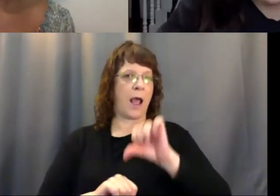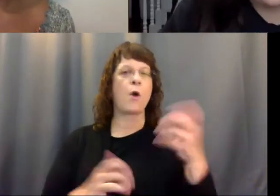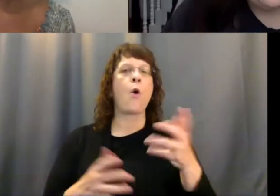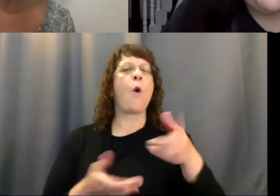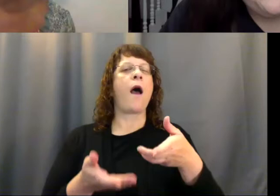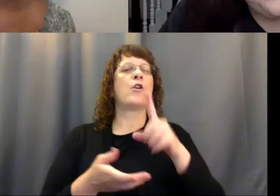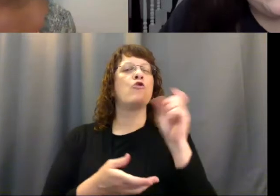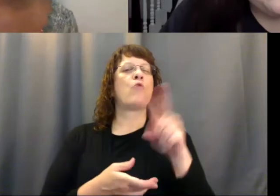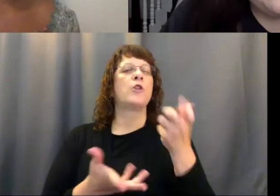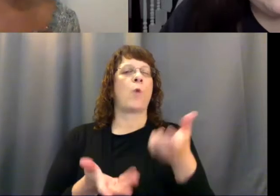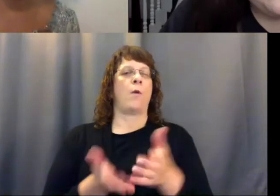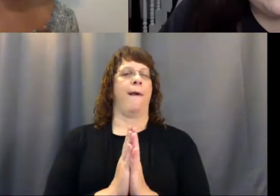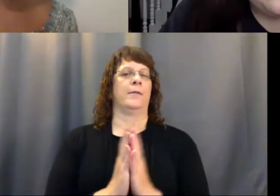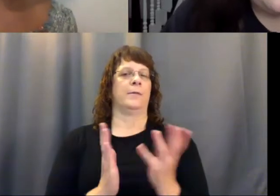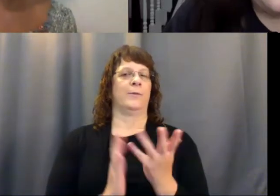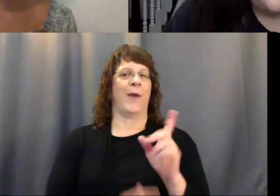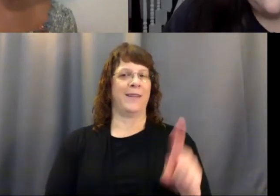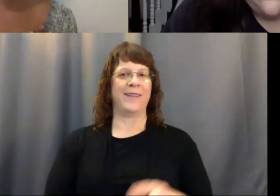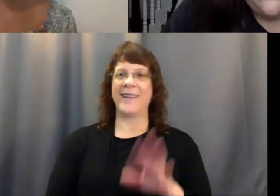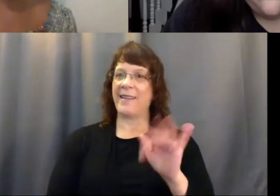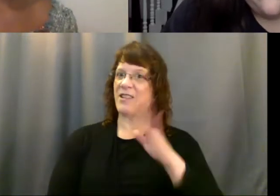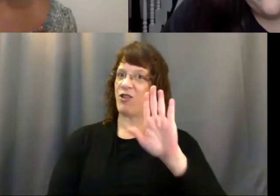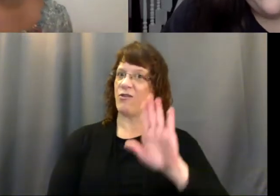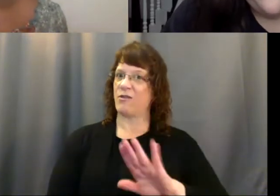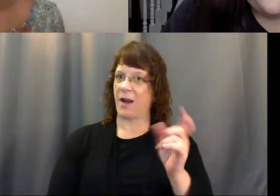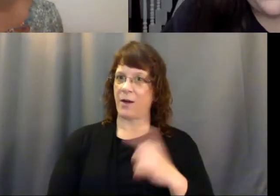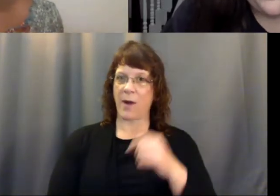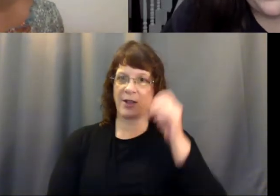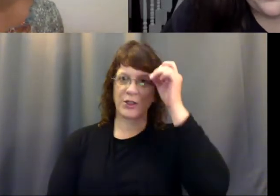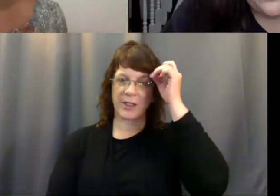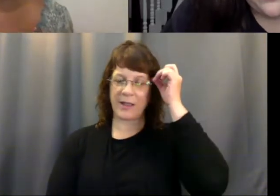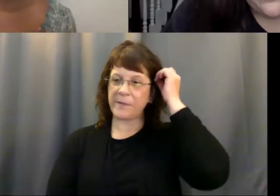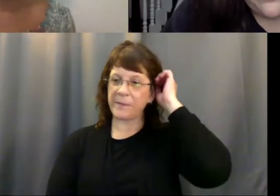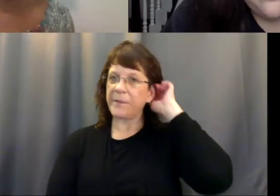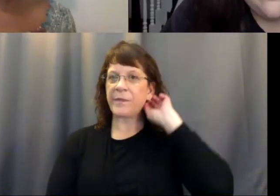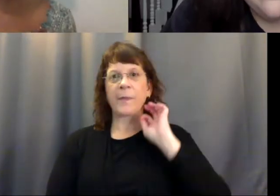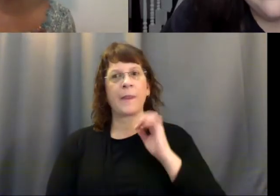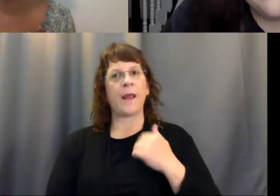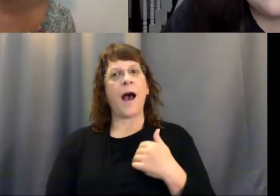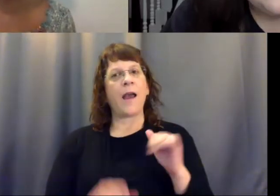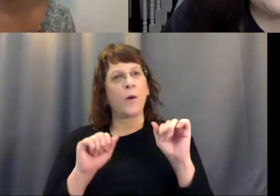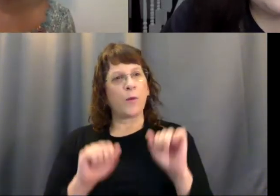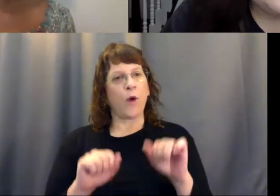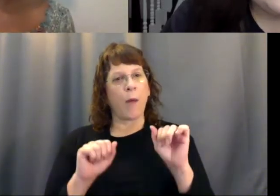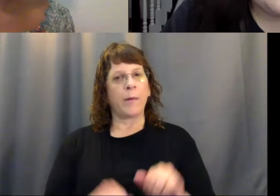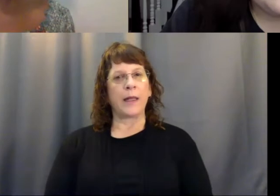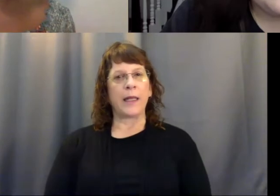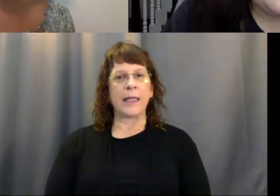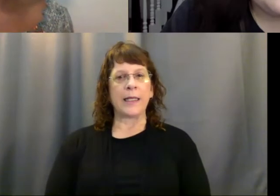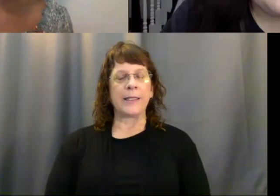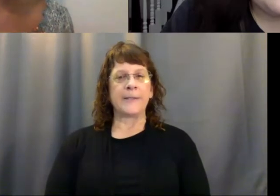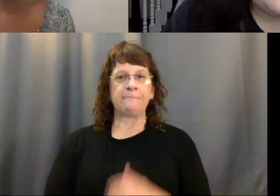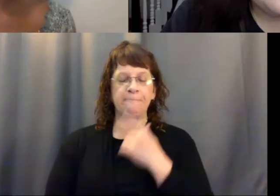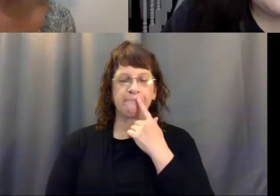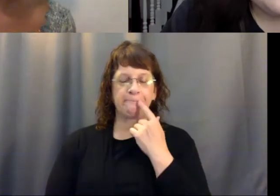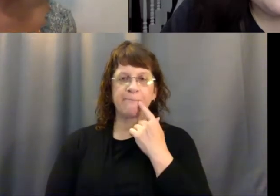to ask? That is a good question. I would probably start